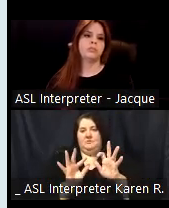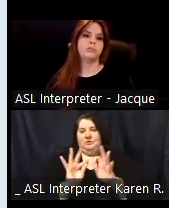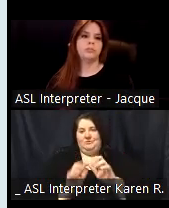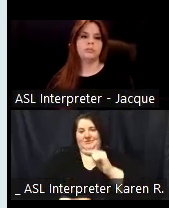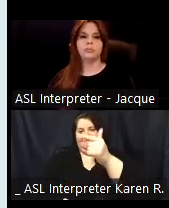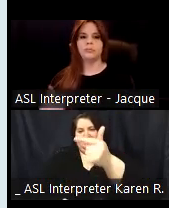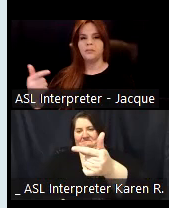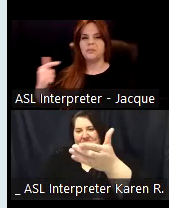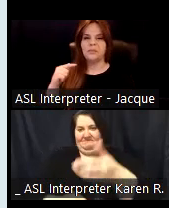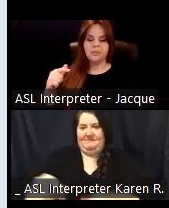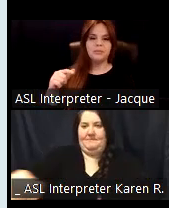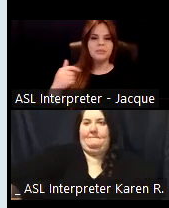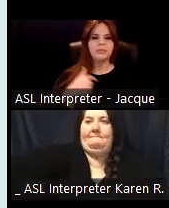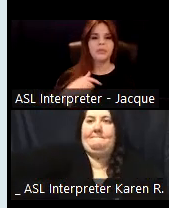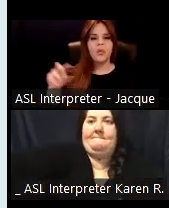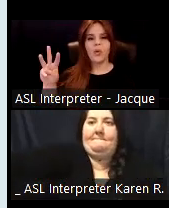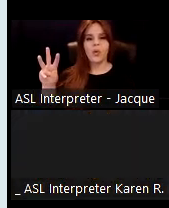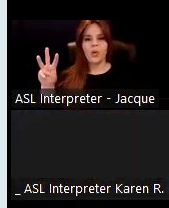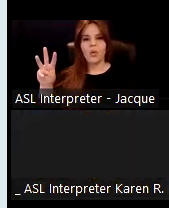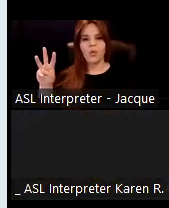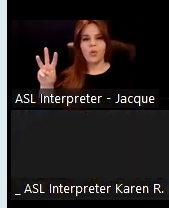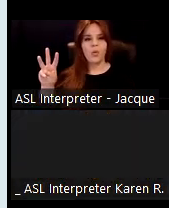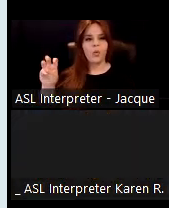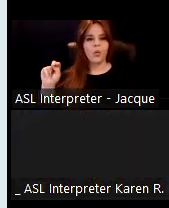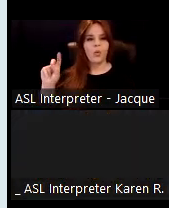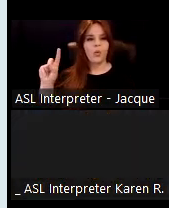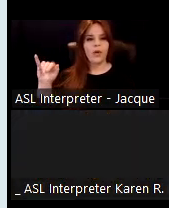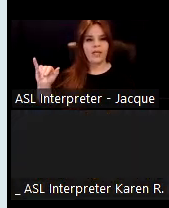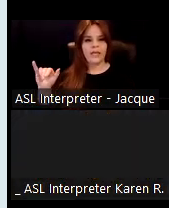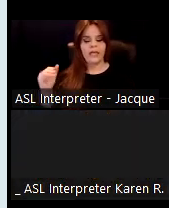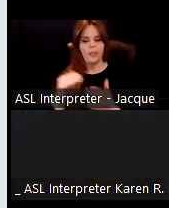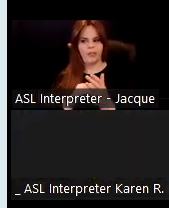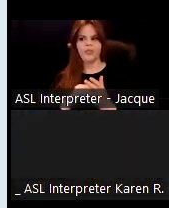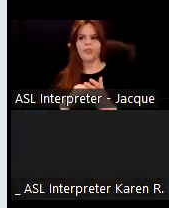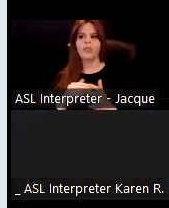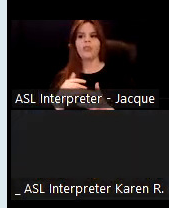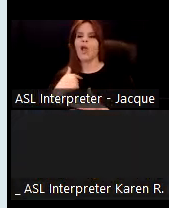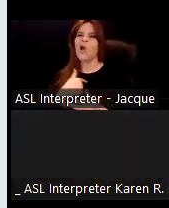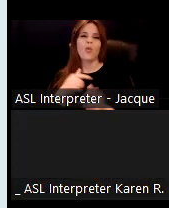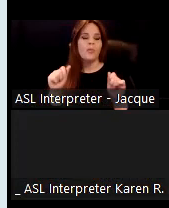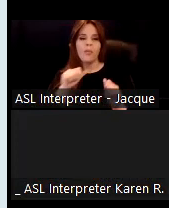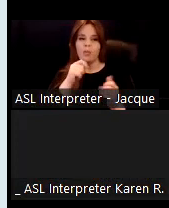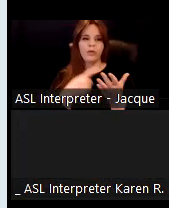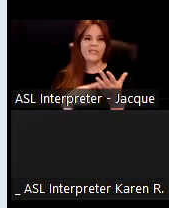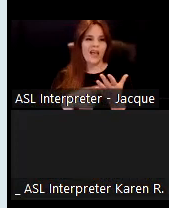sorry. We're not probably going to get to the evaluation and assessment because there's not a huge amount